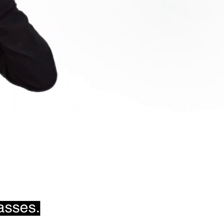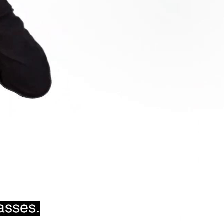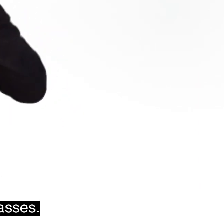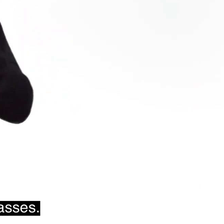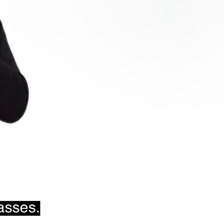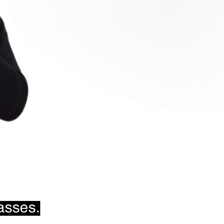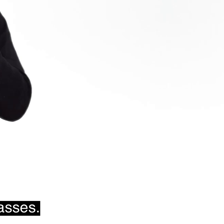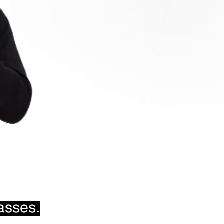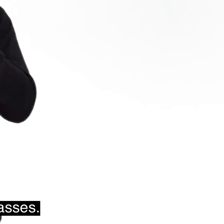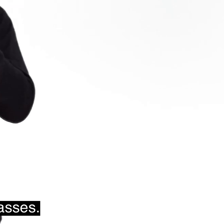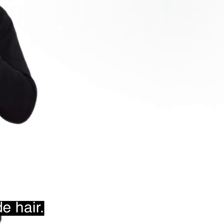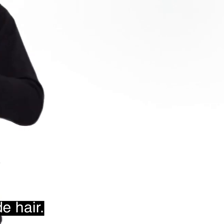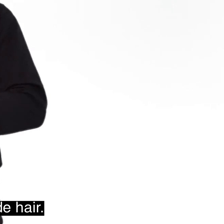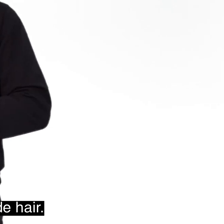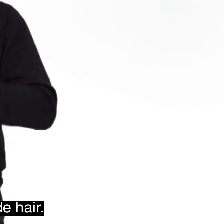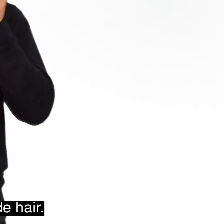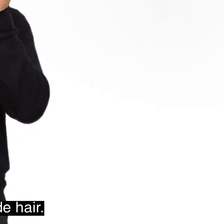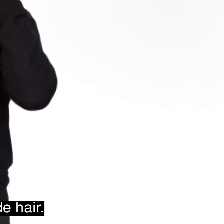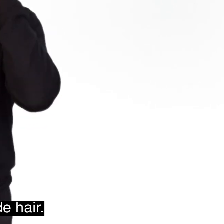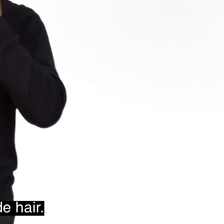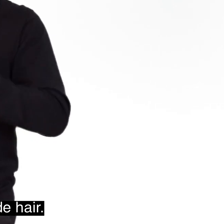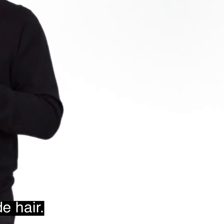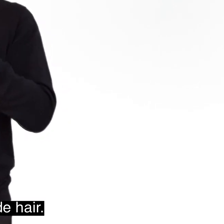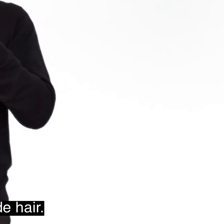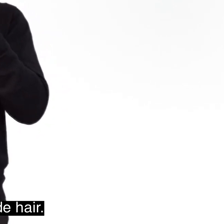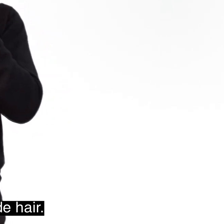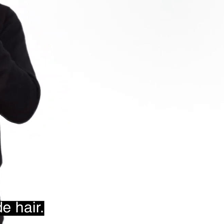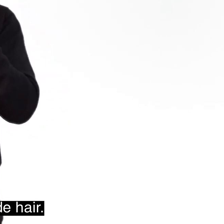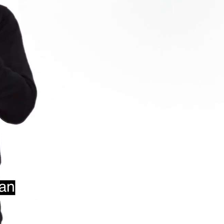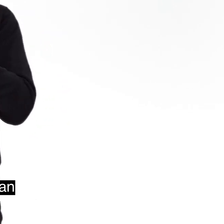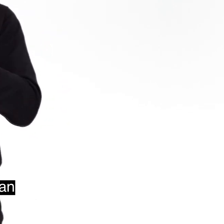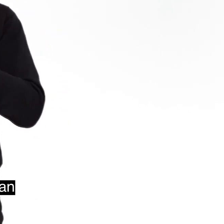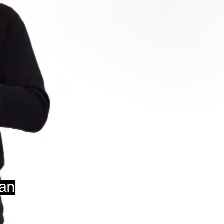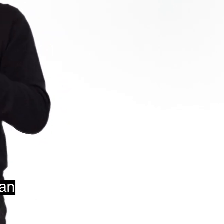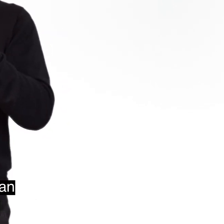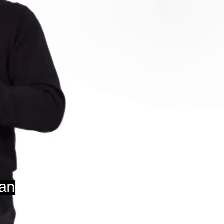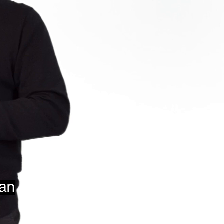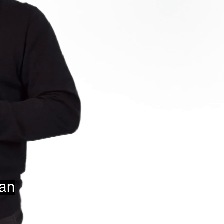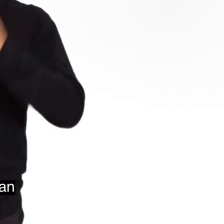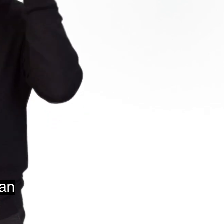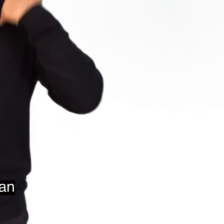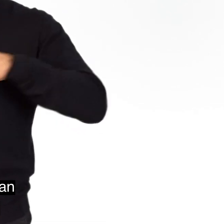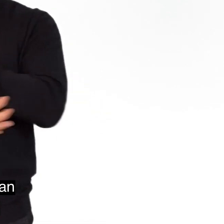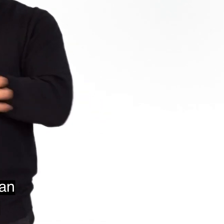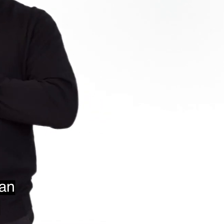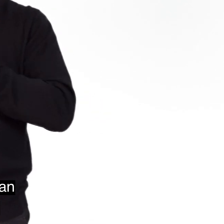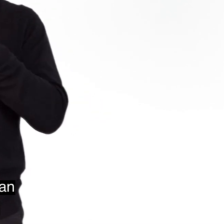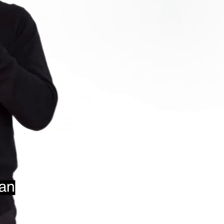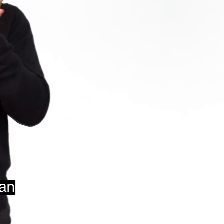with glasses. Esther, a woman with blonde hair. Hannah, a young woman with long brown